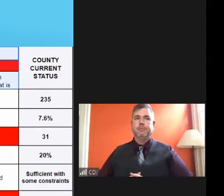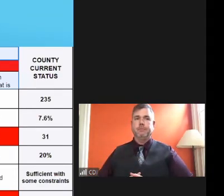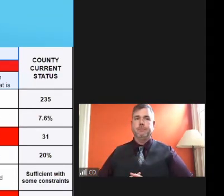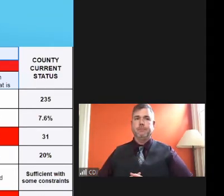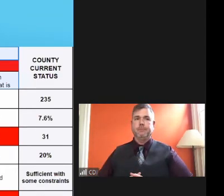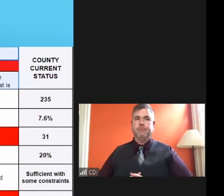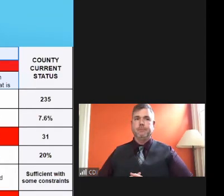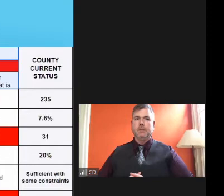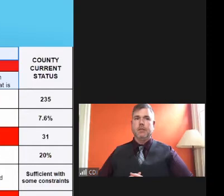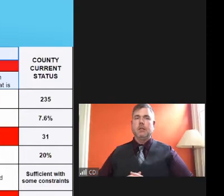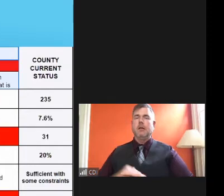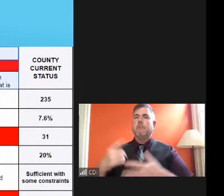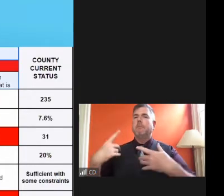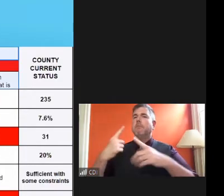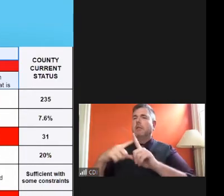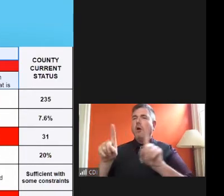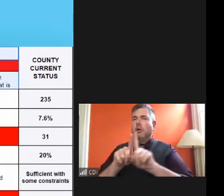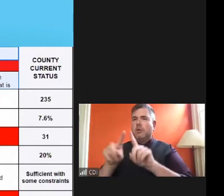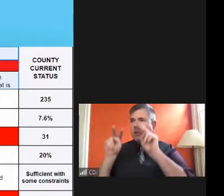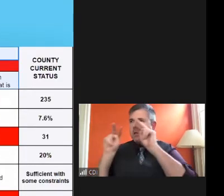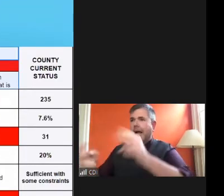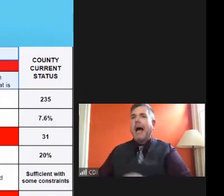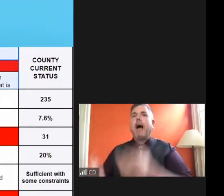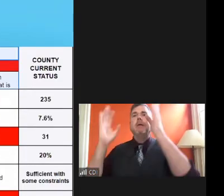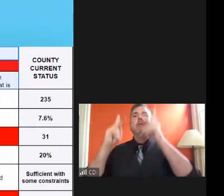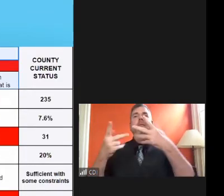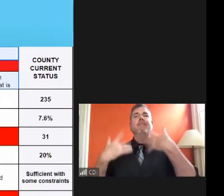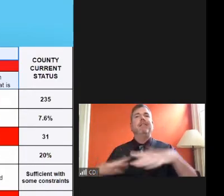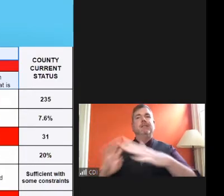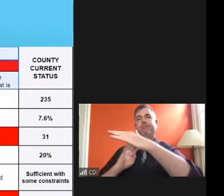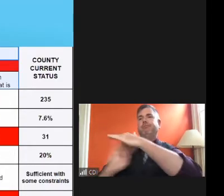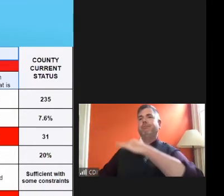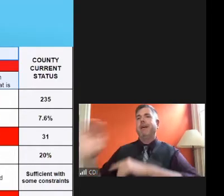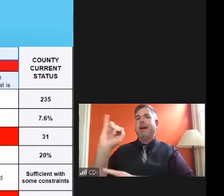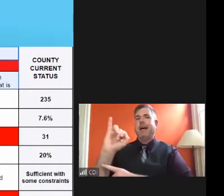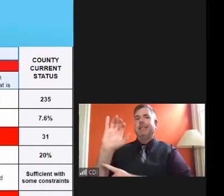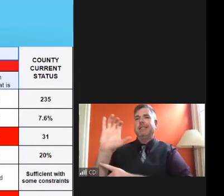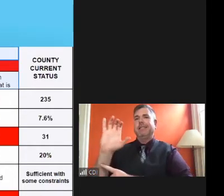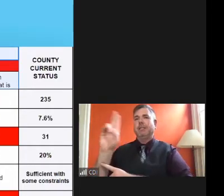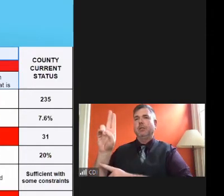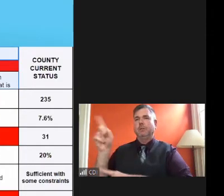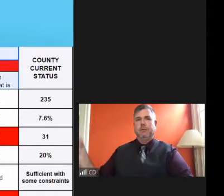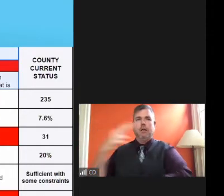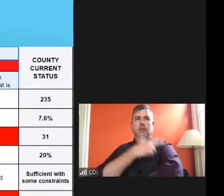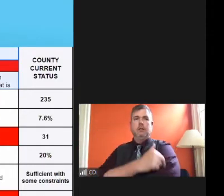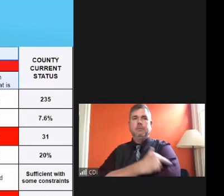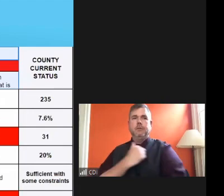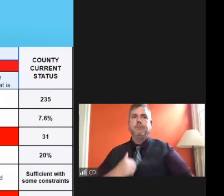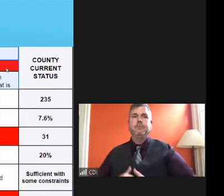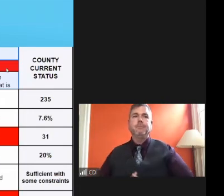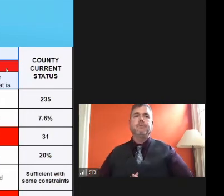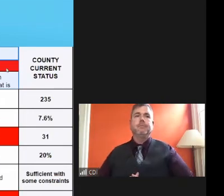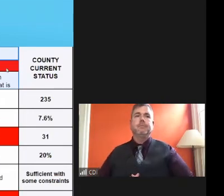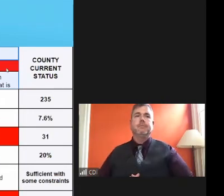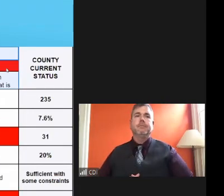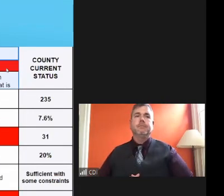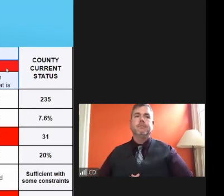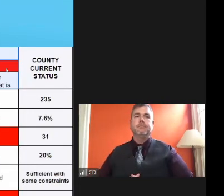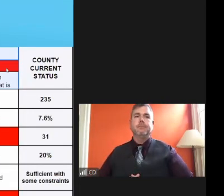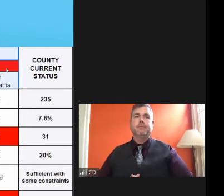got hospital space and that ensuring that our hospitals have the capacity to handle people that are